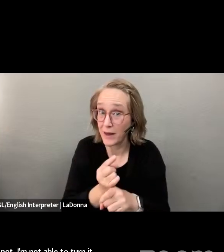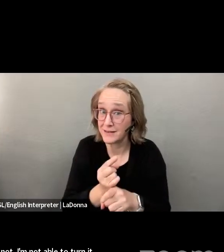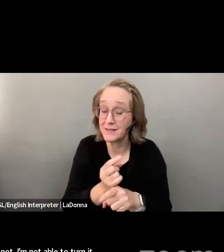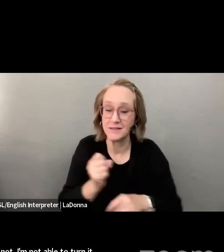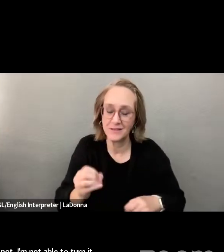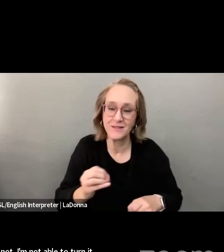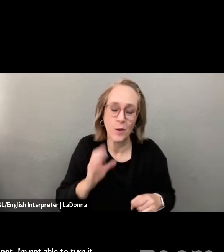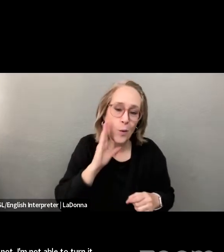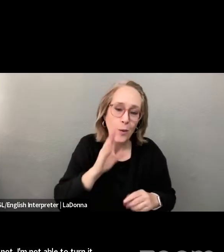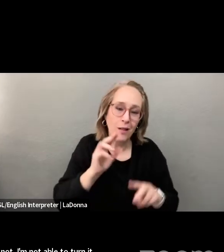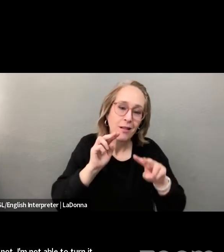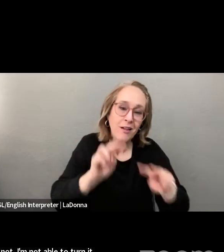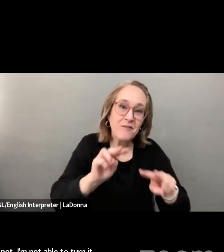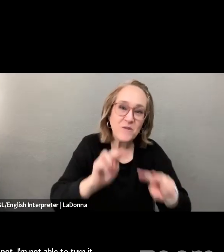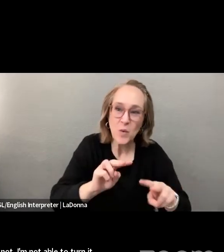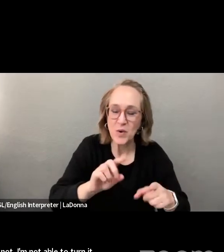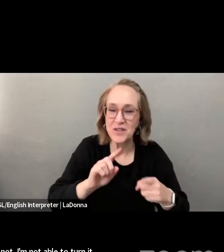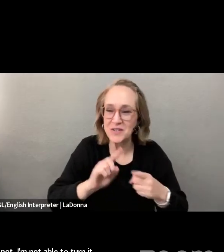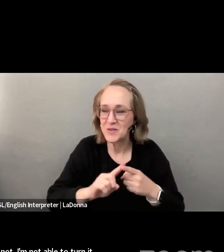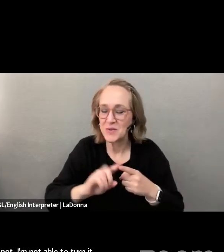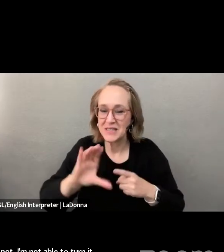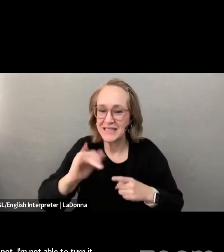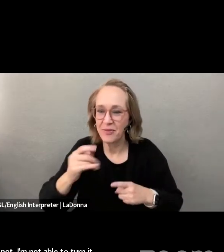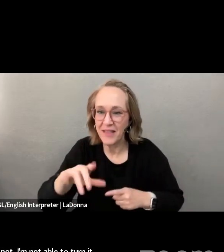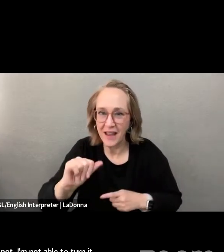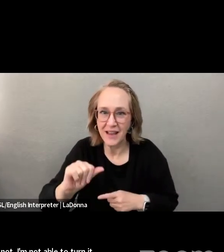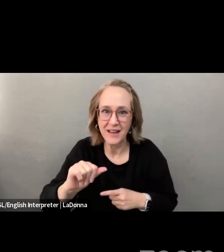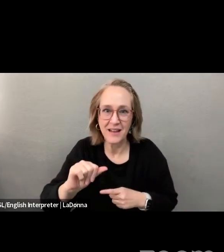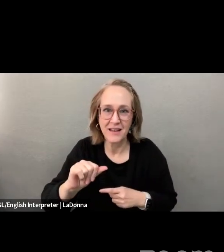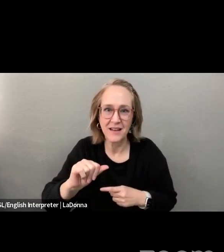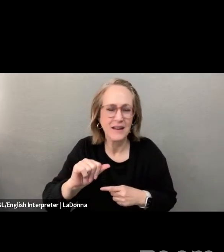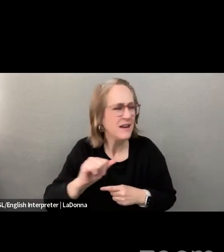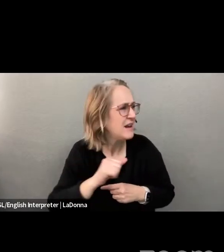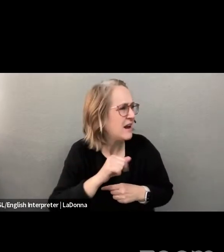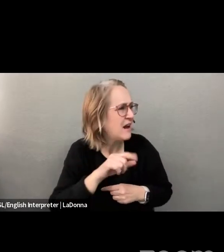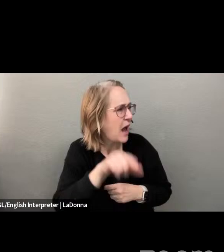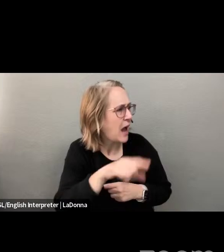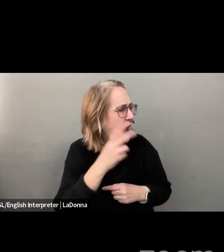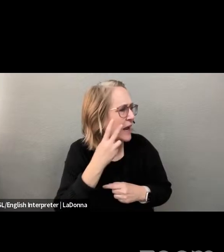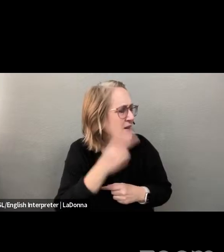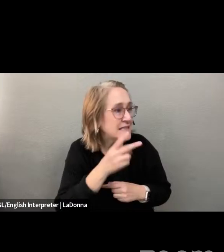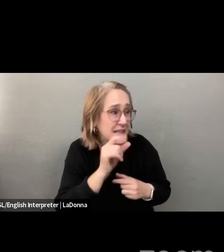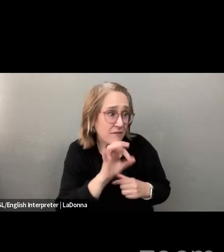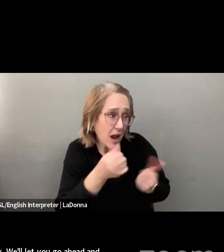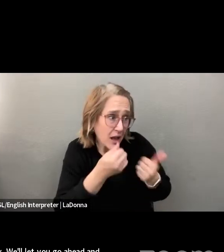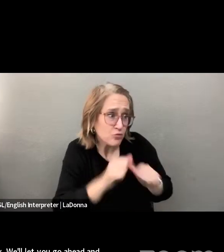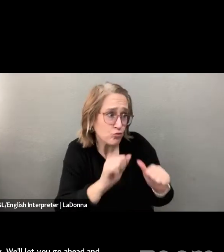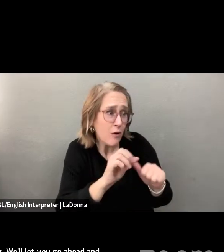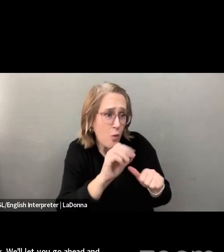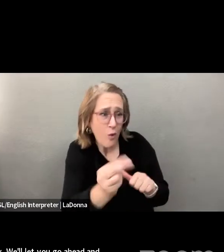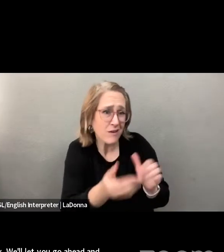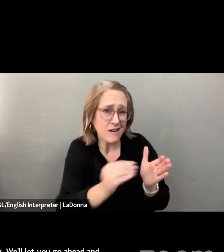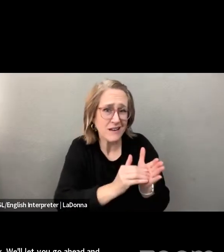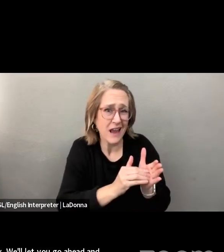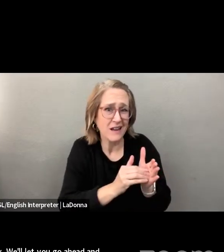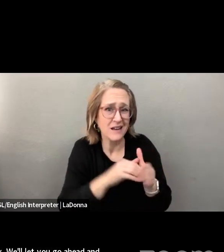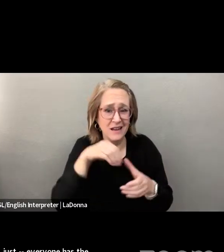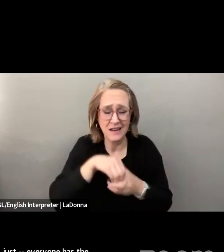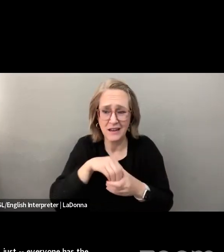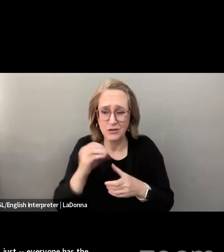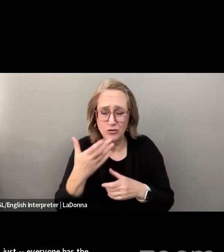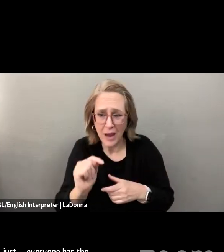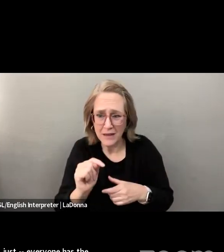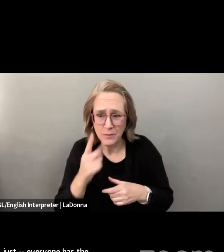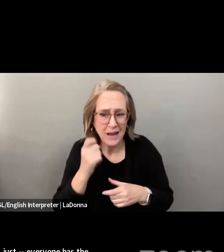to. Okay. Let's see. Yes, I can having to turn it on again. In the chat because